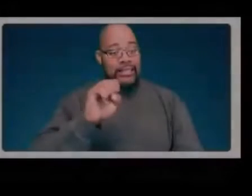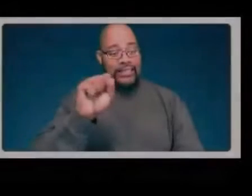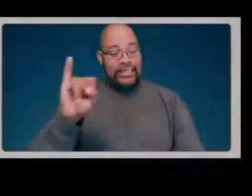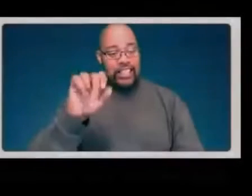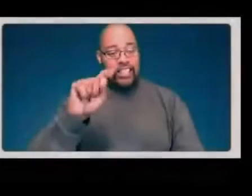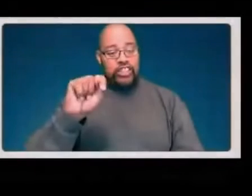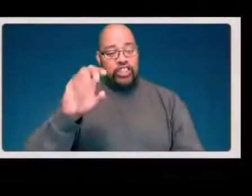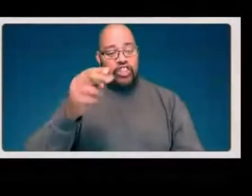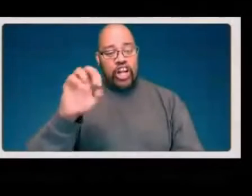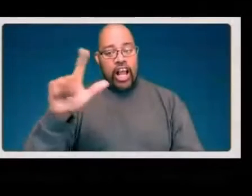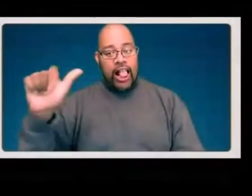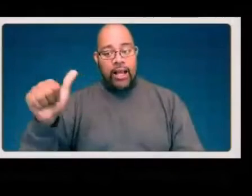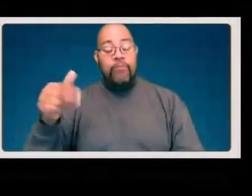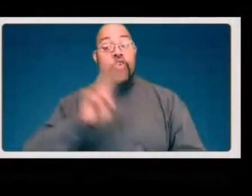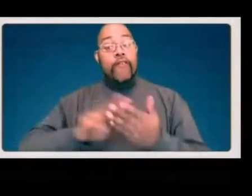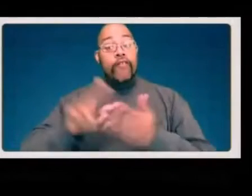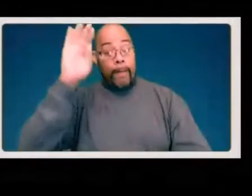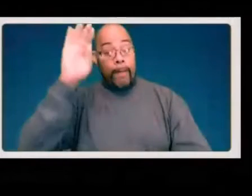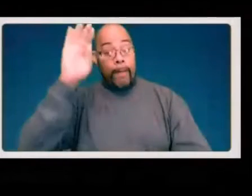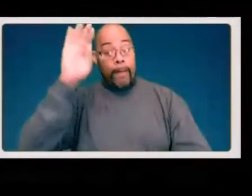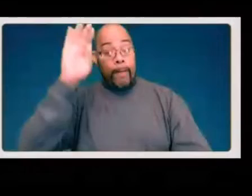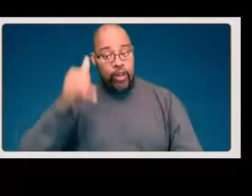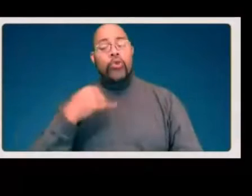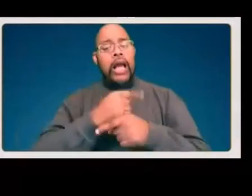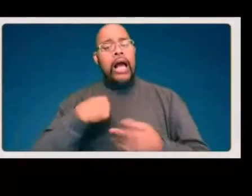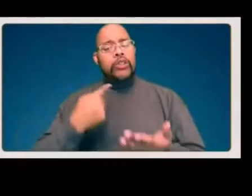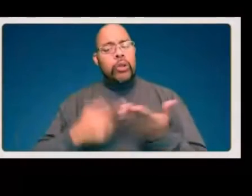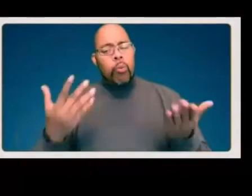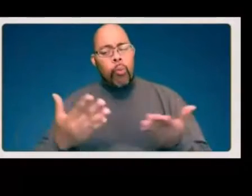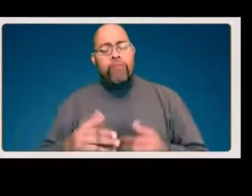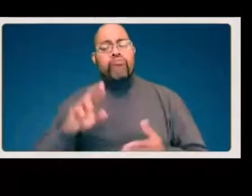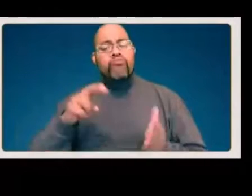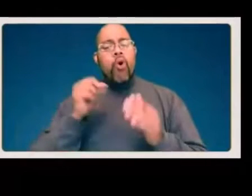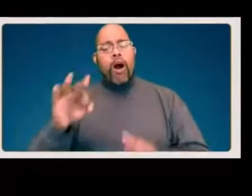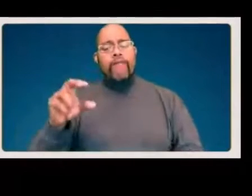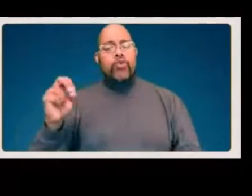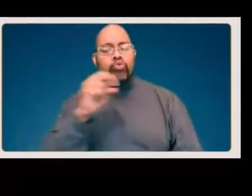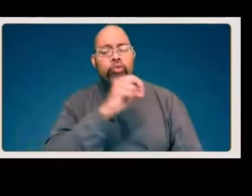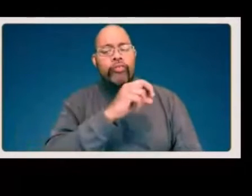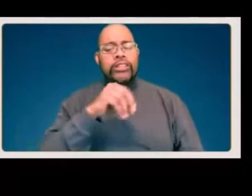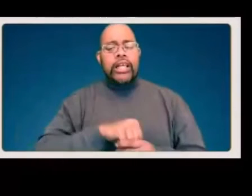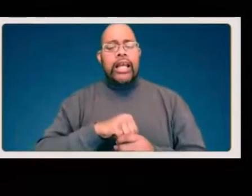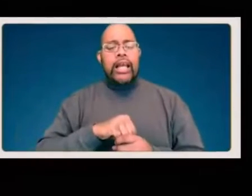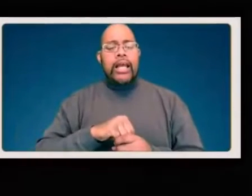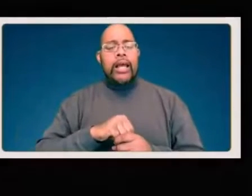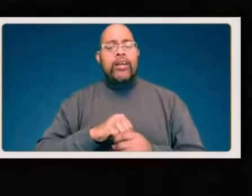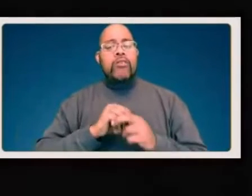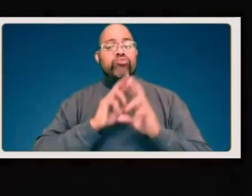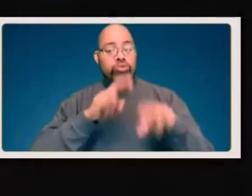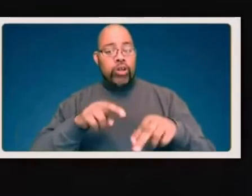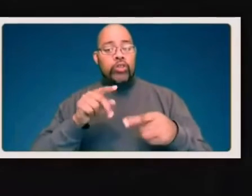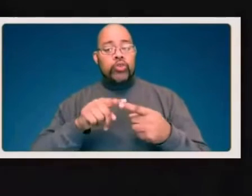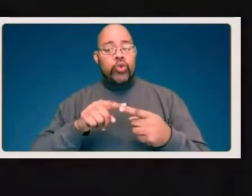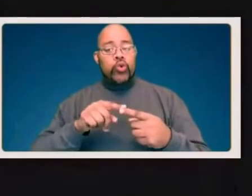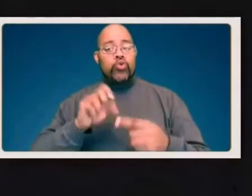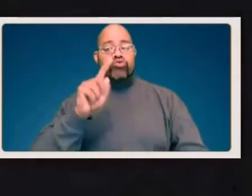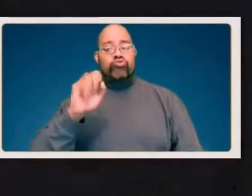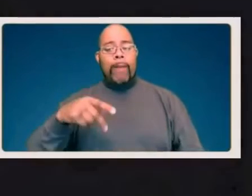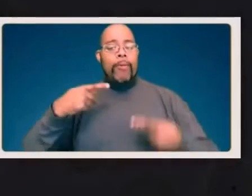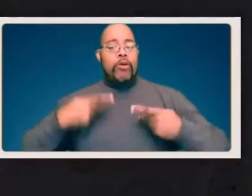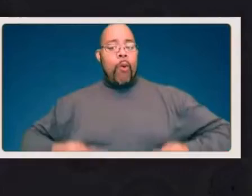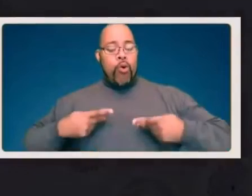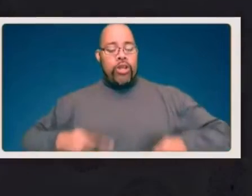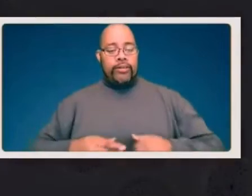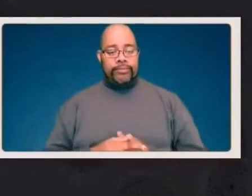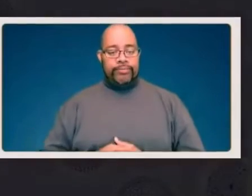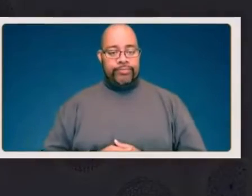Hi everyone, my name is Essi Yayra from the University at Buffalo, and today I will tell you about the role of neutrophils in vaccine response to the